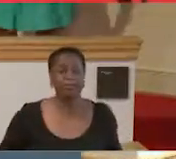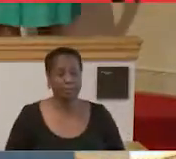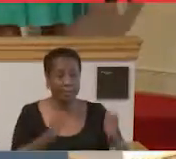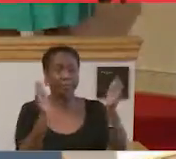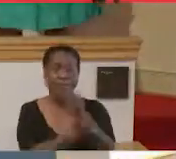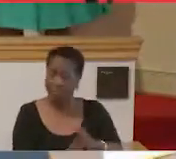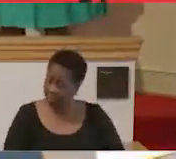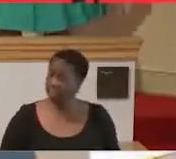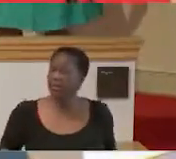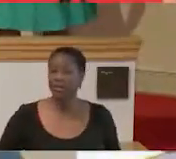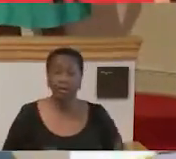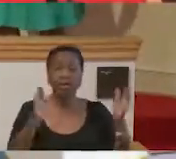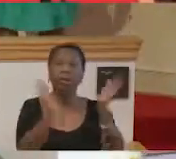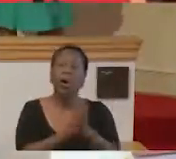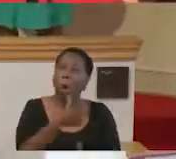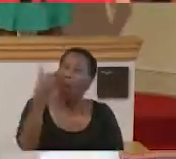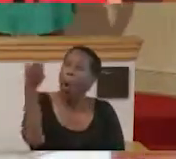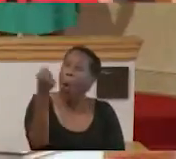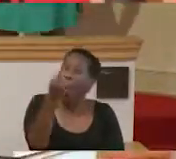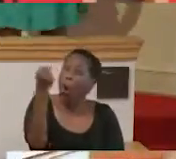All the sopranos, come on, sopranos.